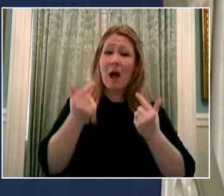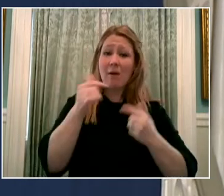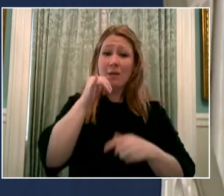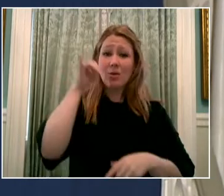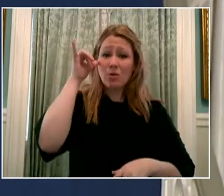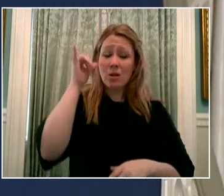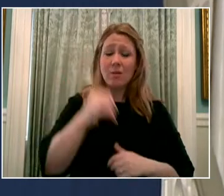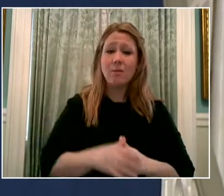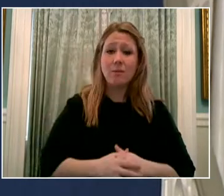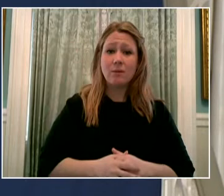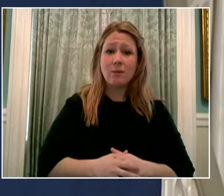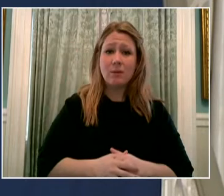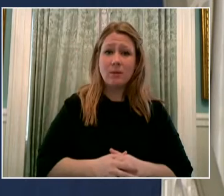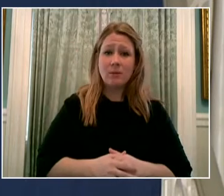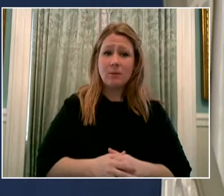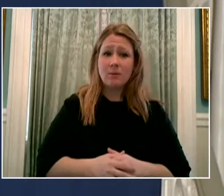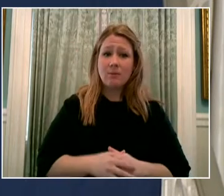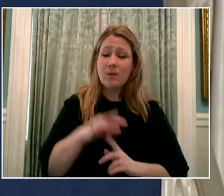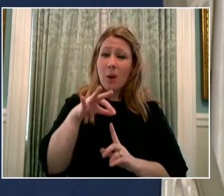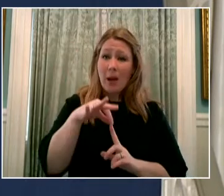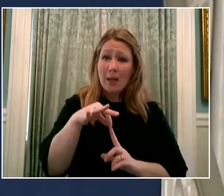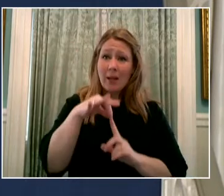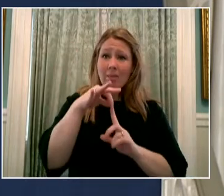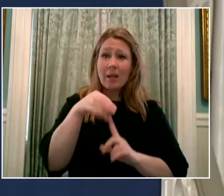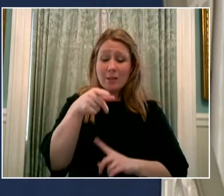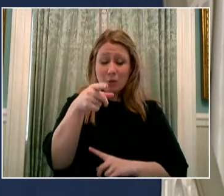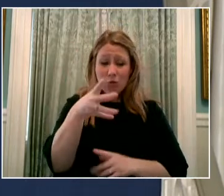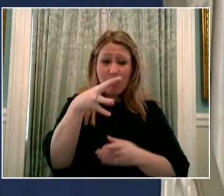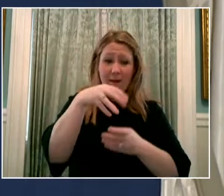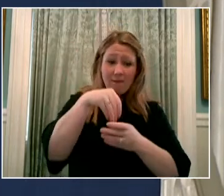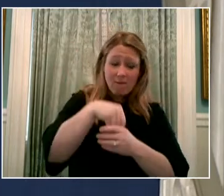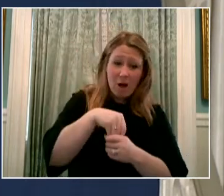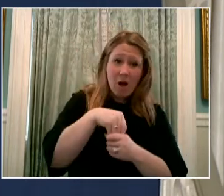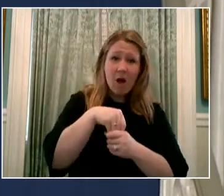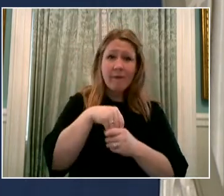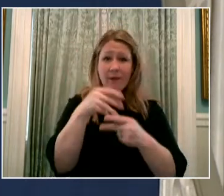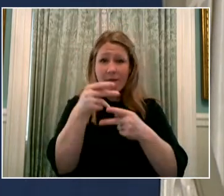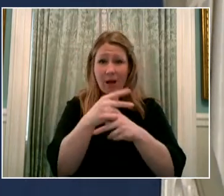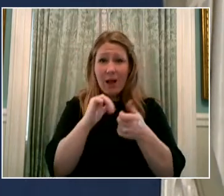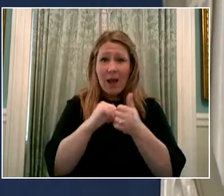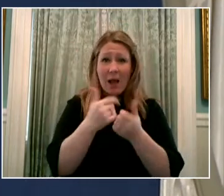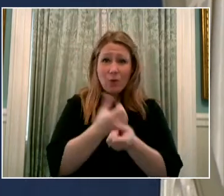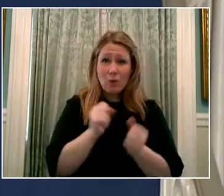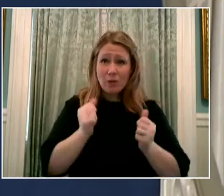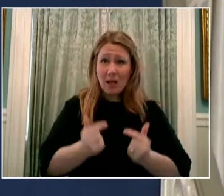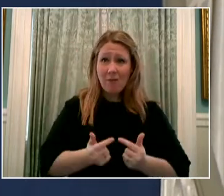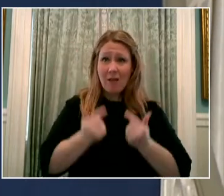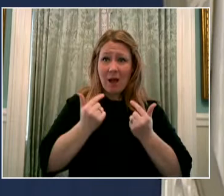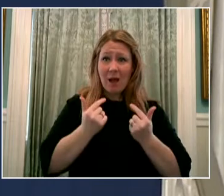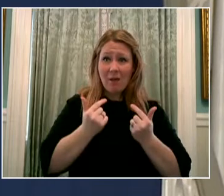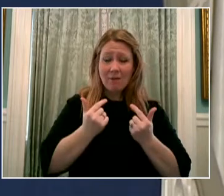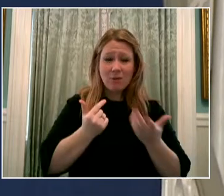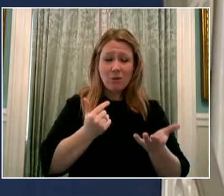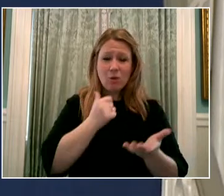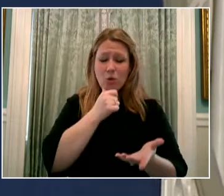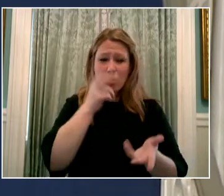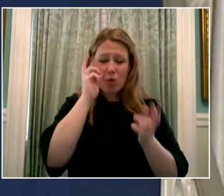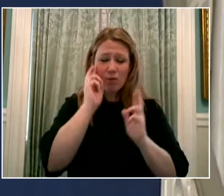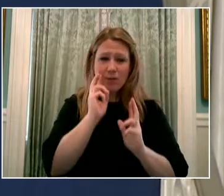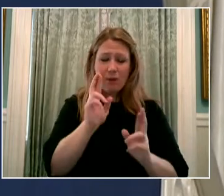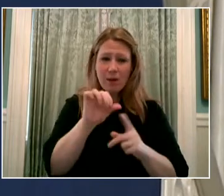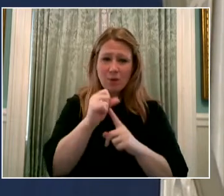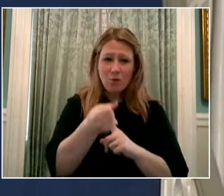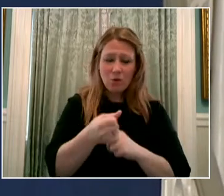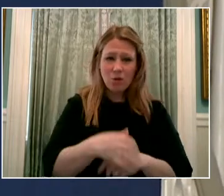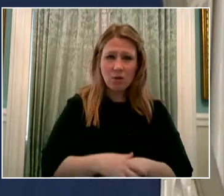front line of dealing with those saving lives, you don't really respect. I know what it is to go into a building with an armed suspect,